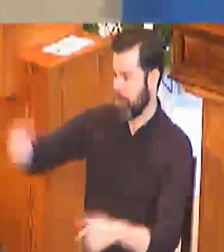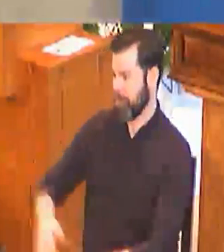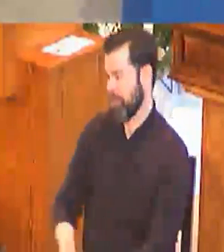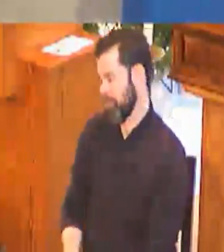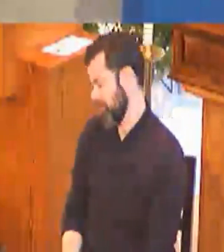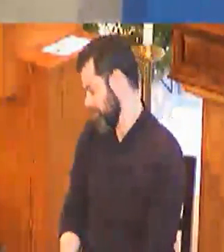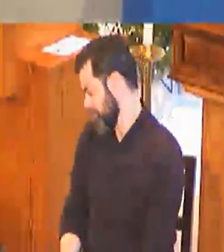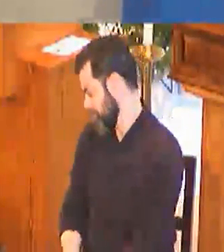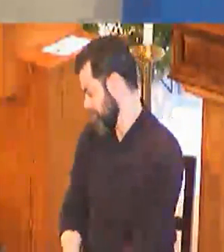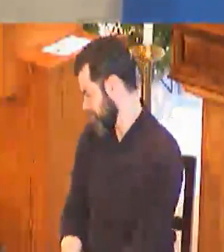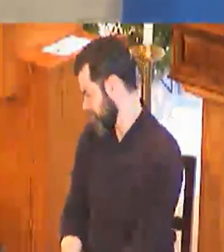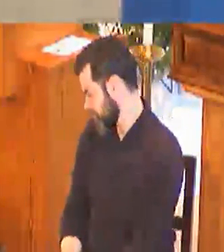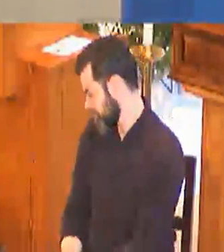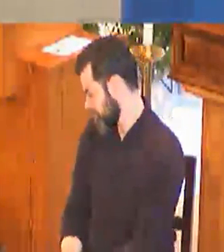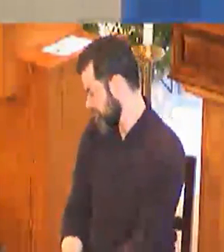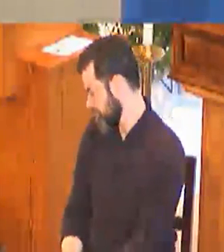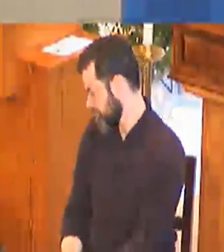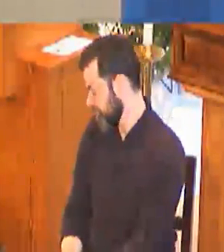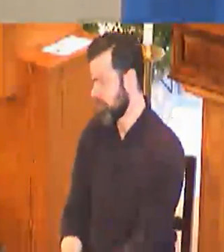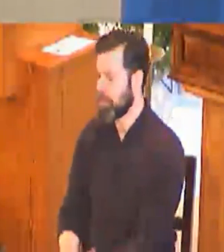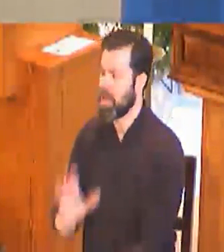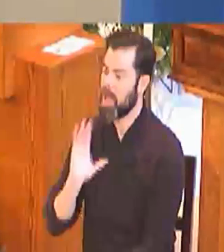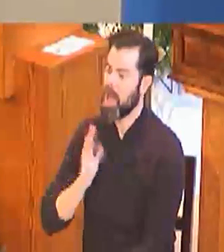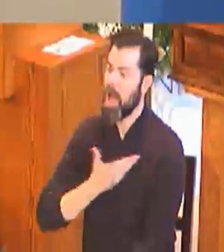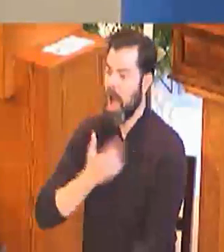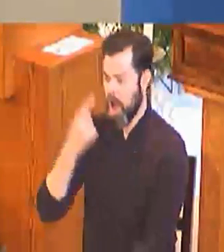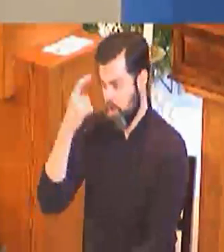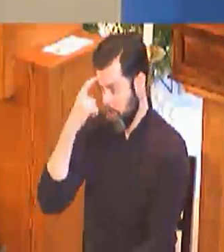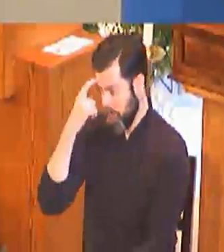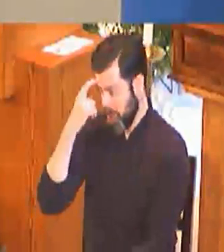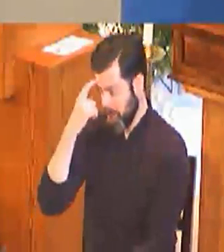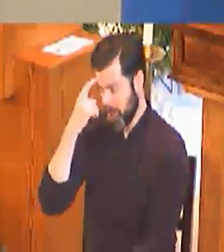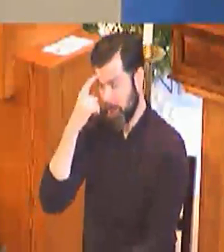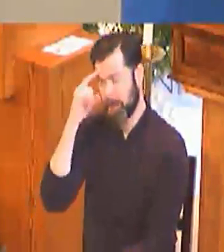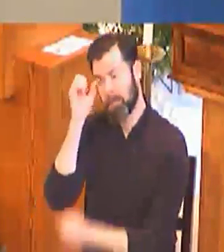So, in our mind, are we already in our dream?